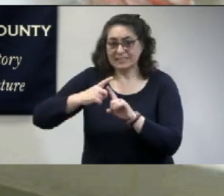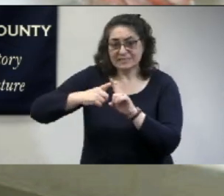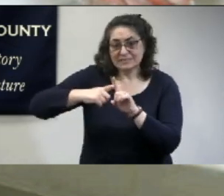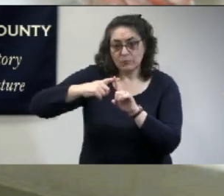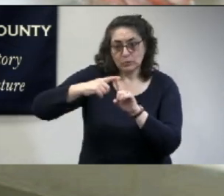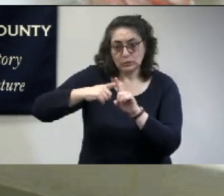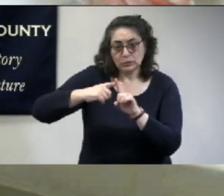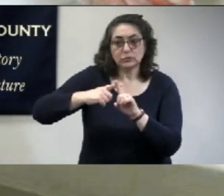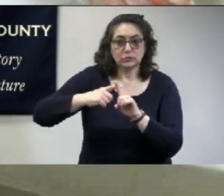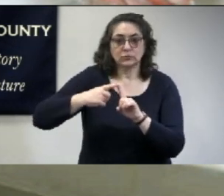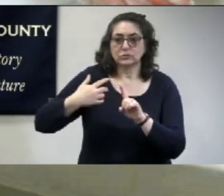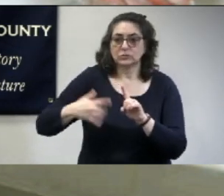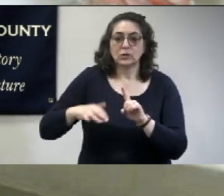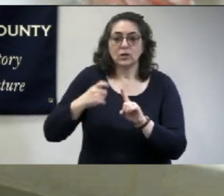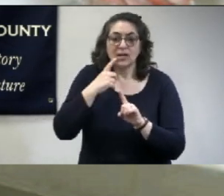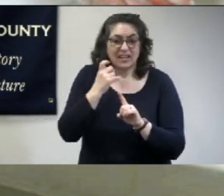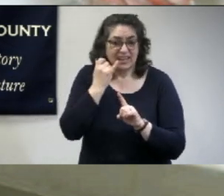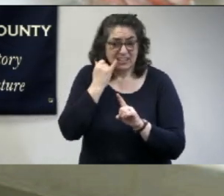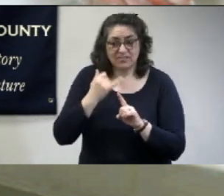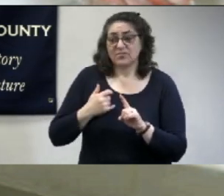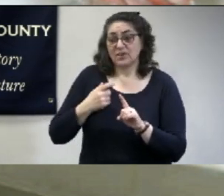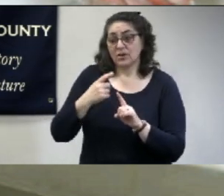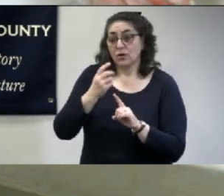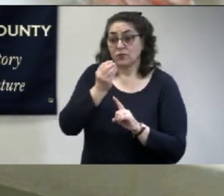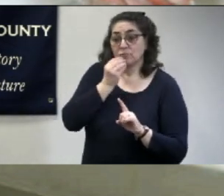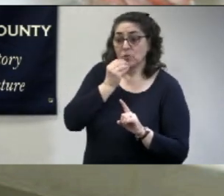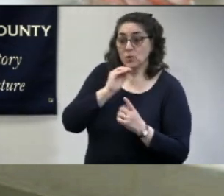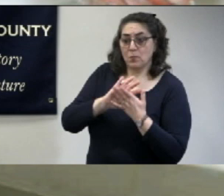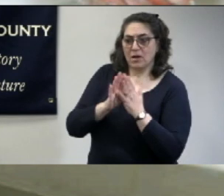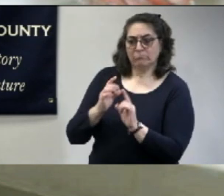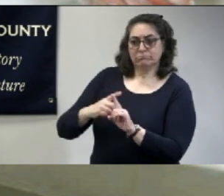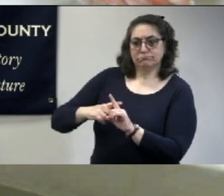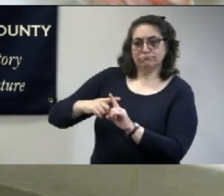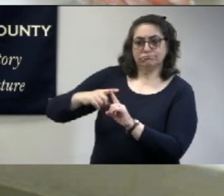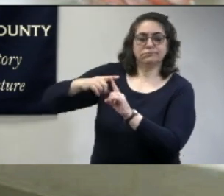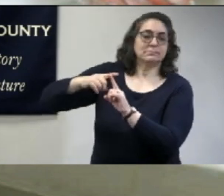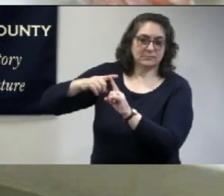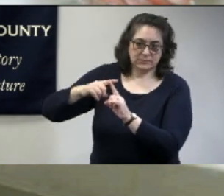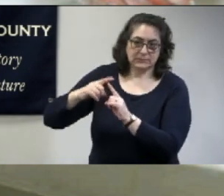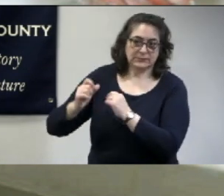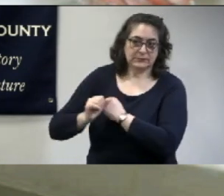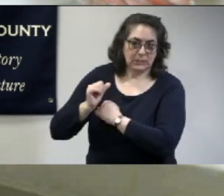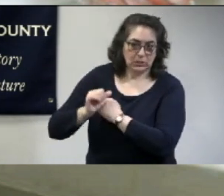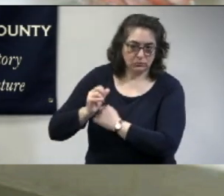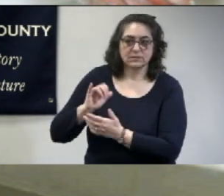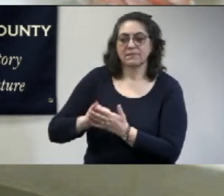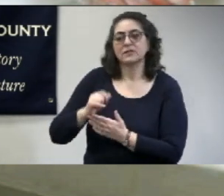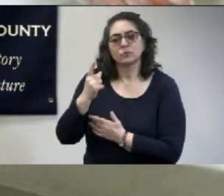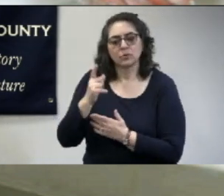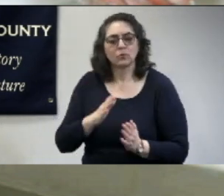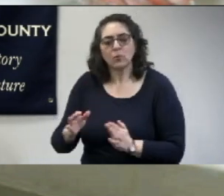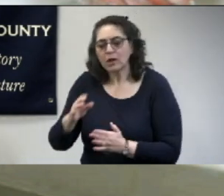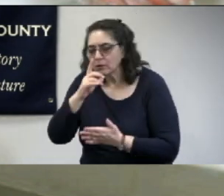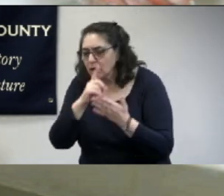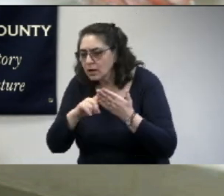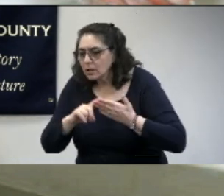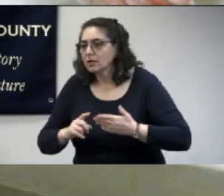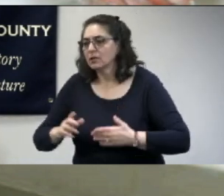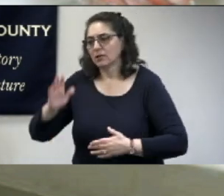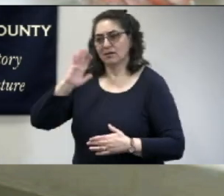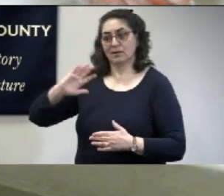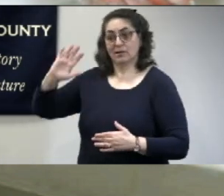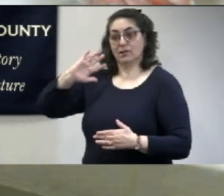for food, which is one of the ways that they conduct their inspections. Back in the old days, the inspections